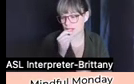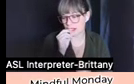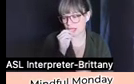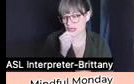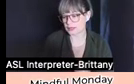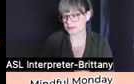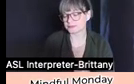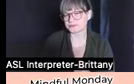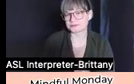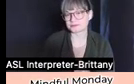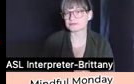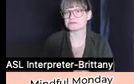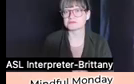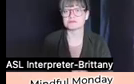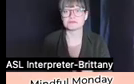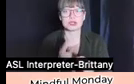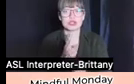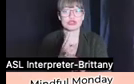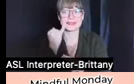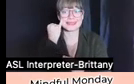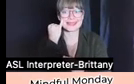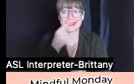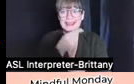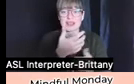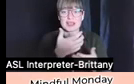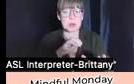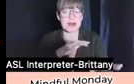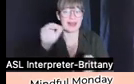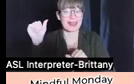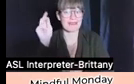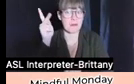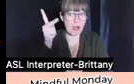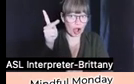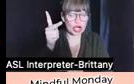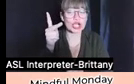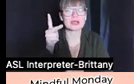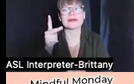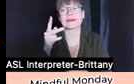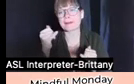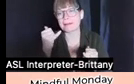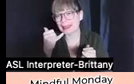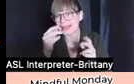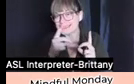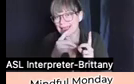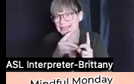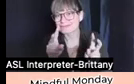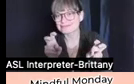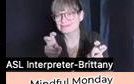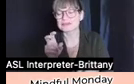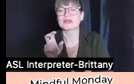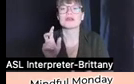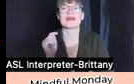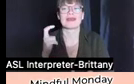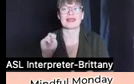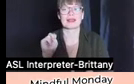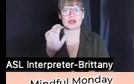And then, yes, you could definitely use it when your child doesn't want to utilizarlo cuando no se quiere ir del parque o que si está jugando